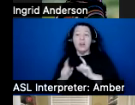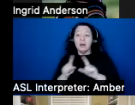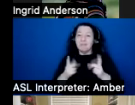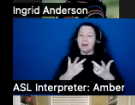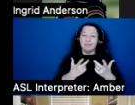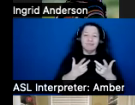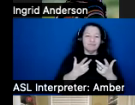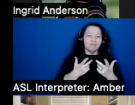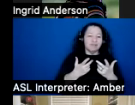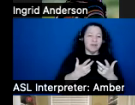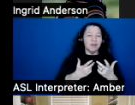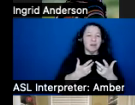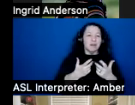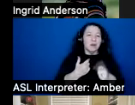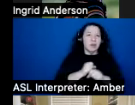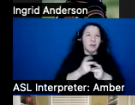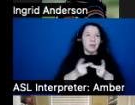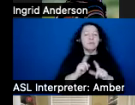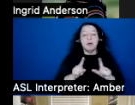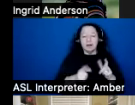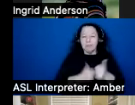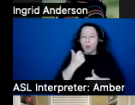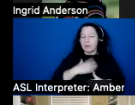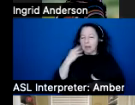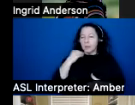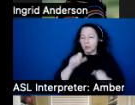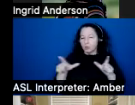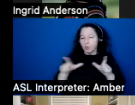is tribal on the reservation. So